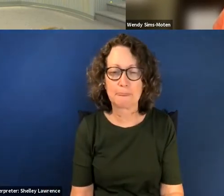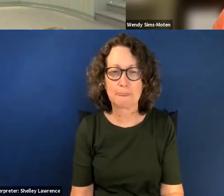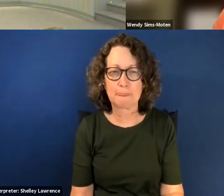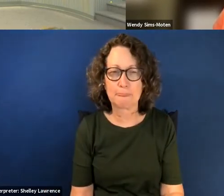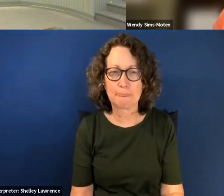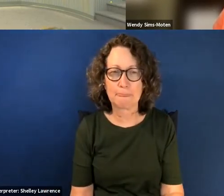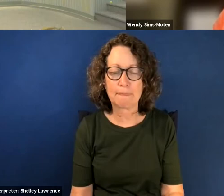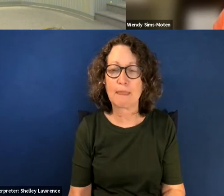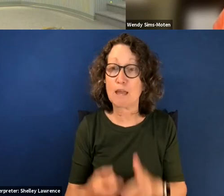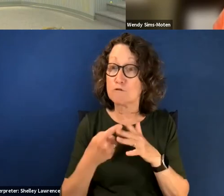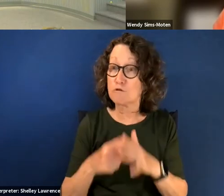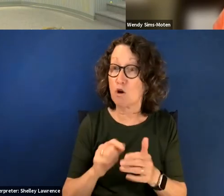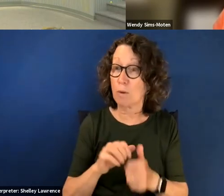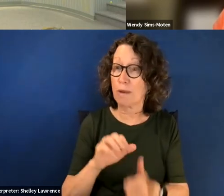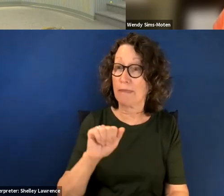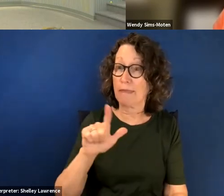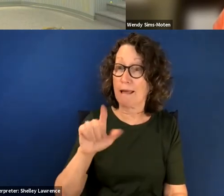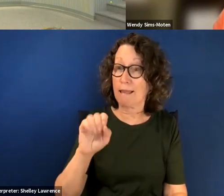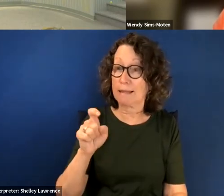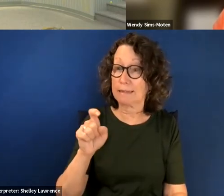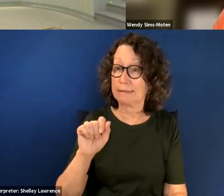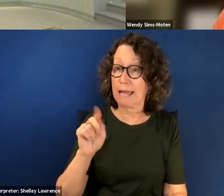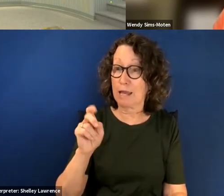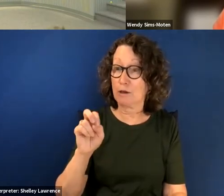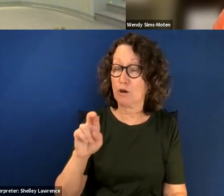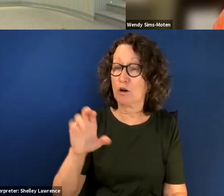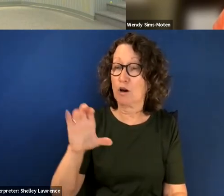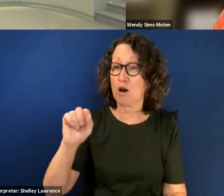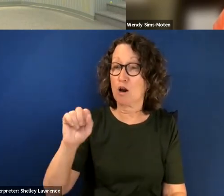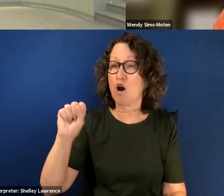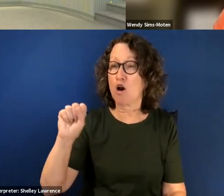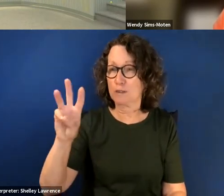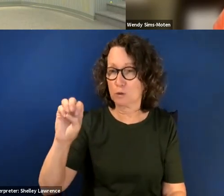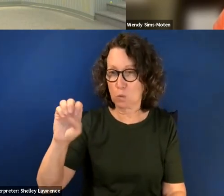And I will begin with Alexandra Carswell.